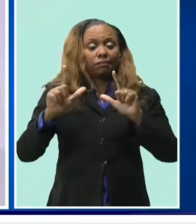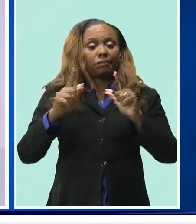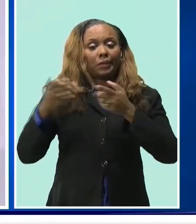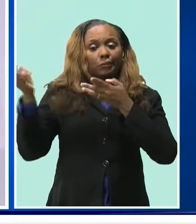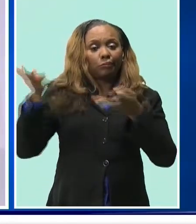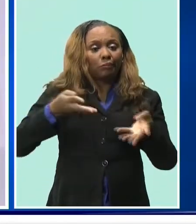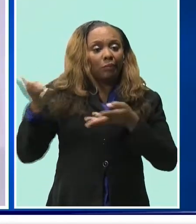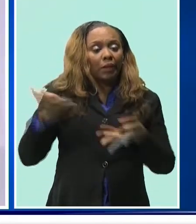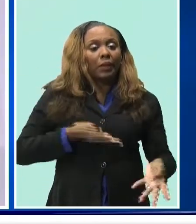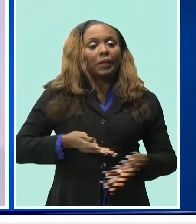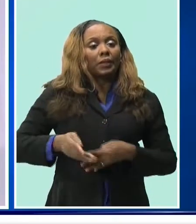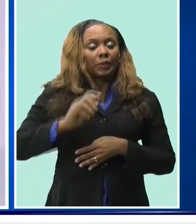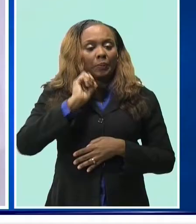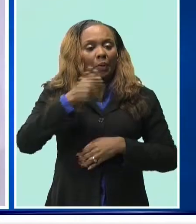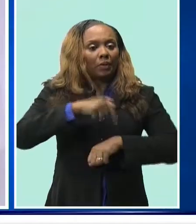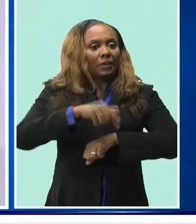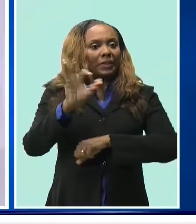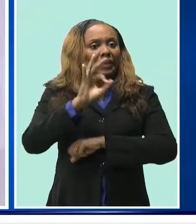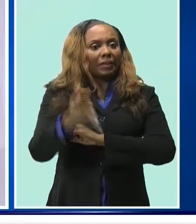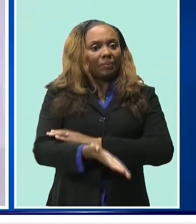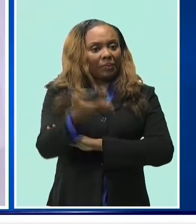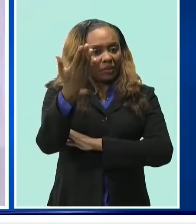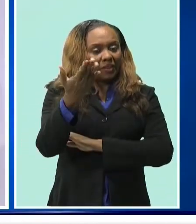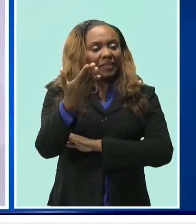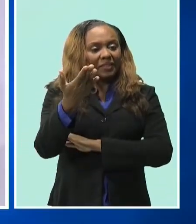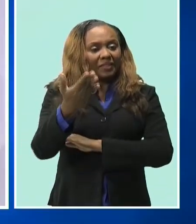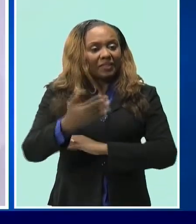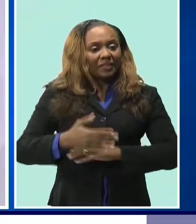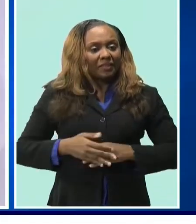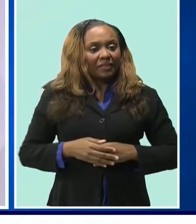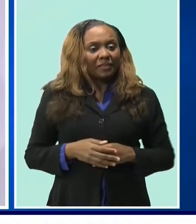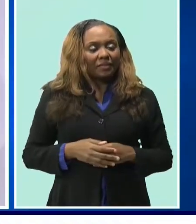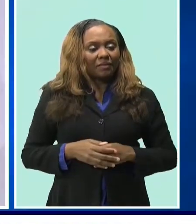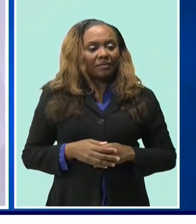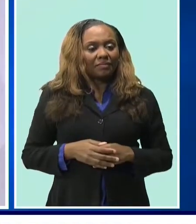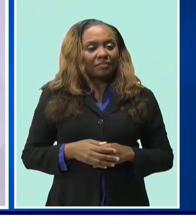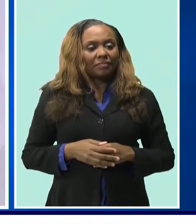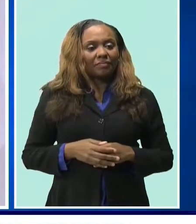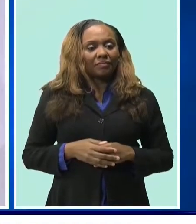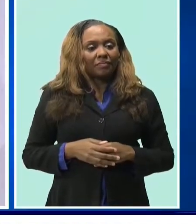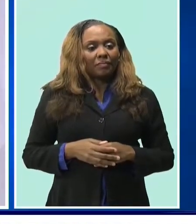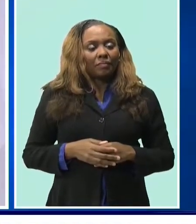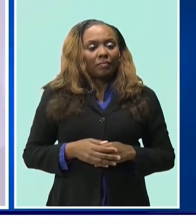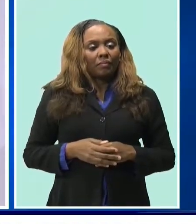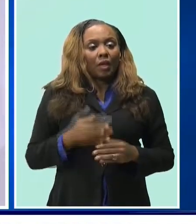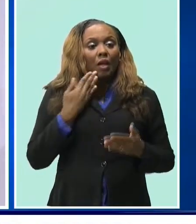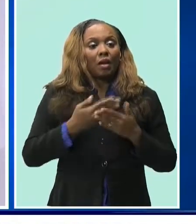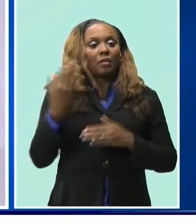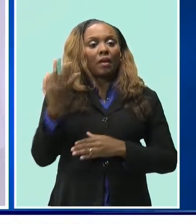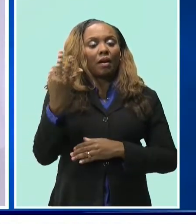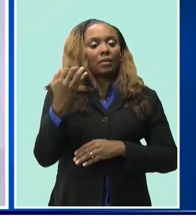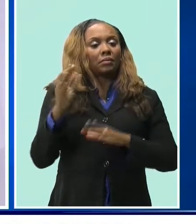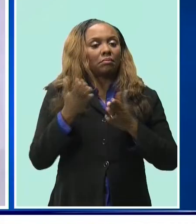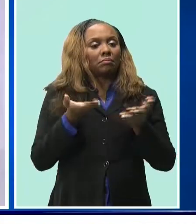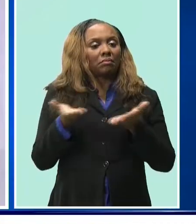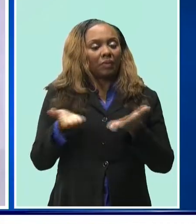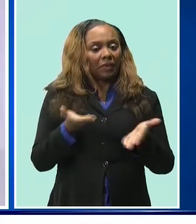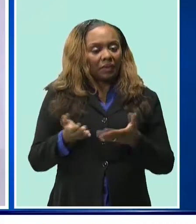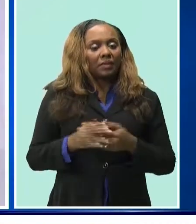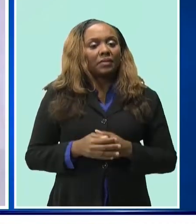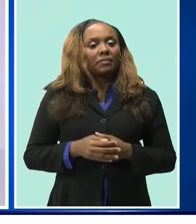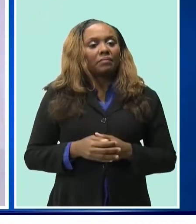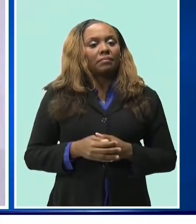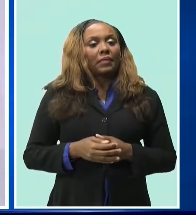streaming tomorrow at 9 o'clock and for our Good Friday service. And then on Sunday